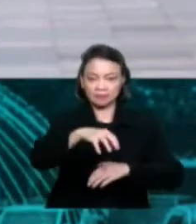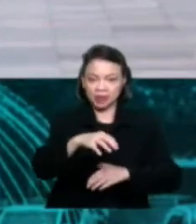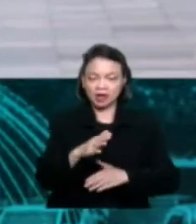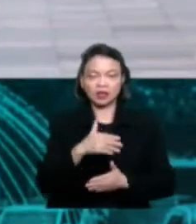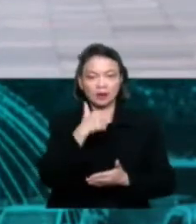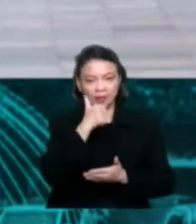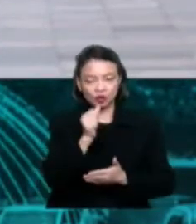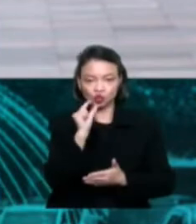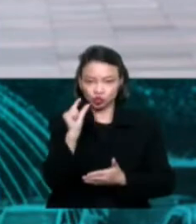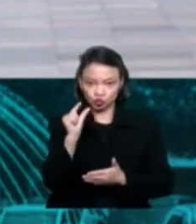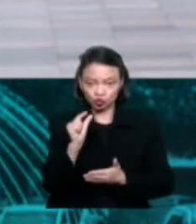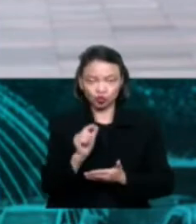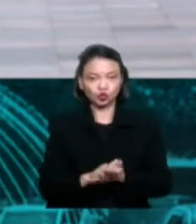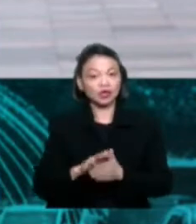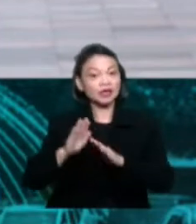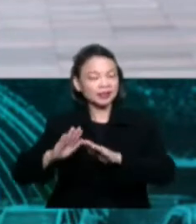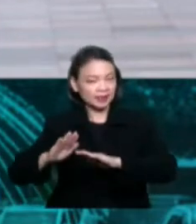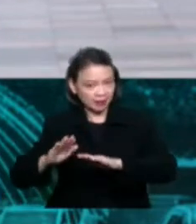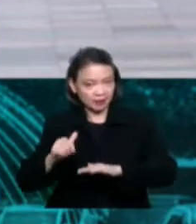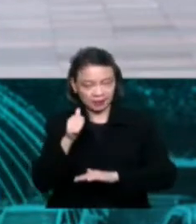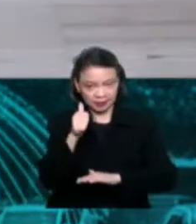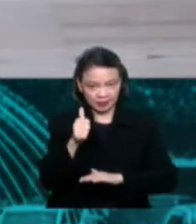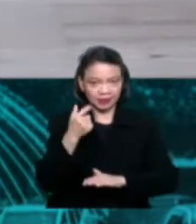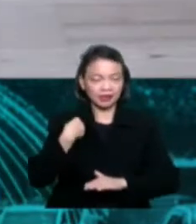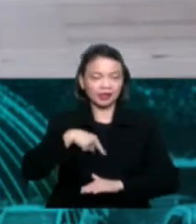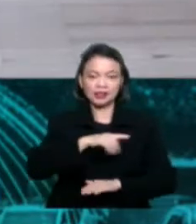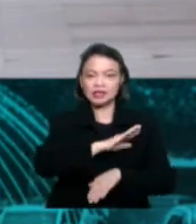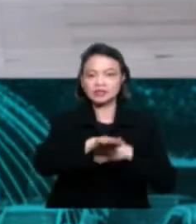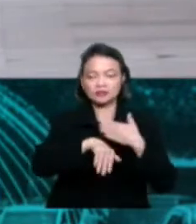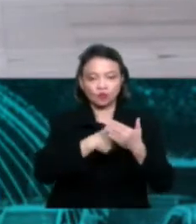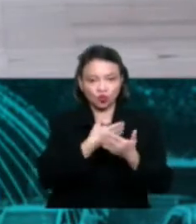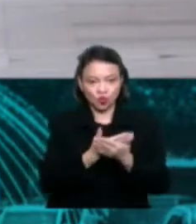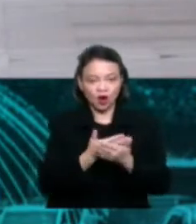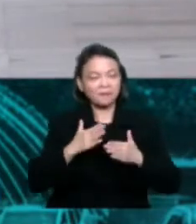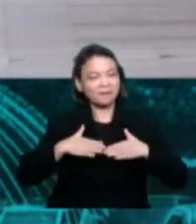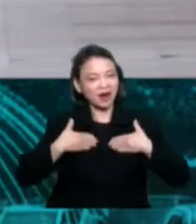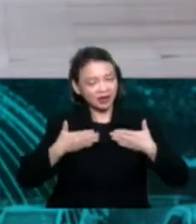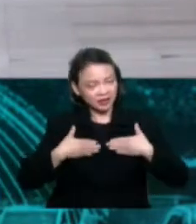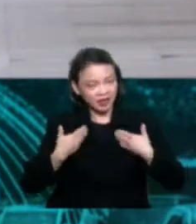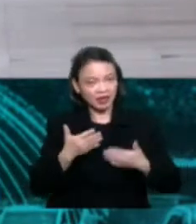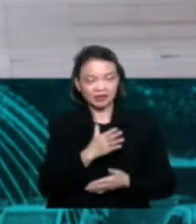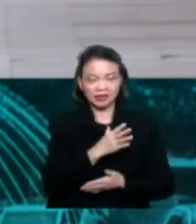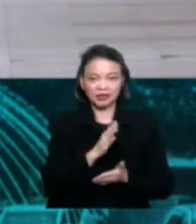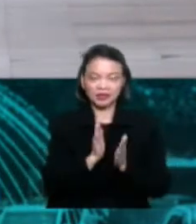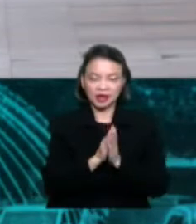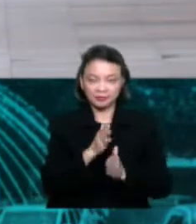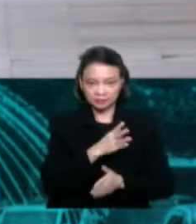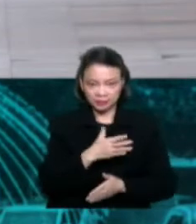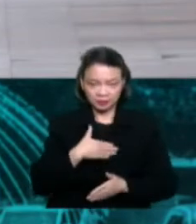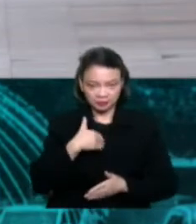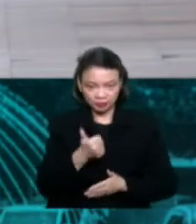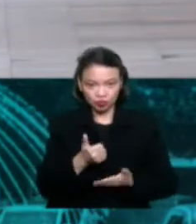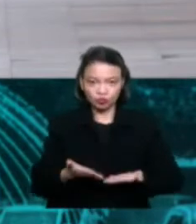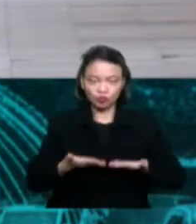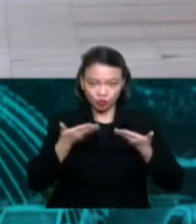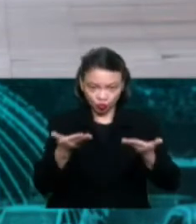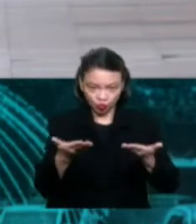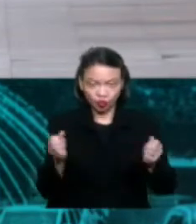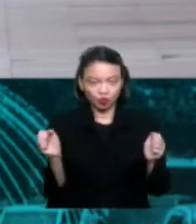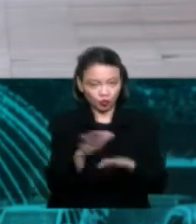and we are contribute for making this happen. Because we cannot waiting. If we